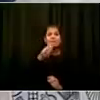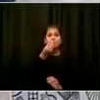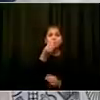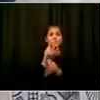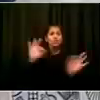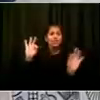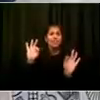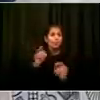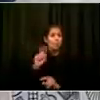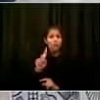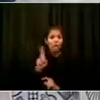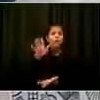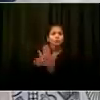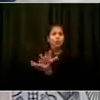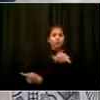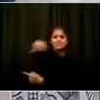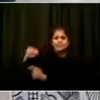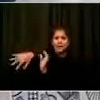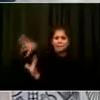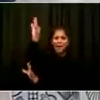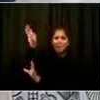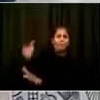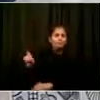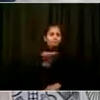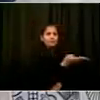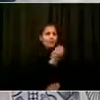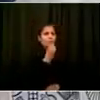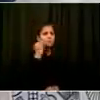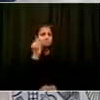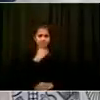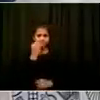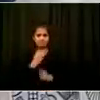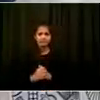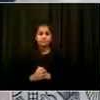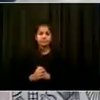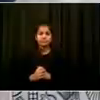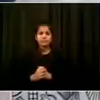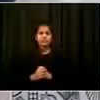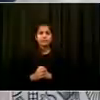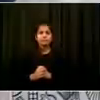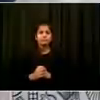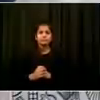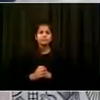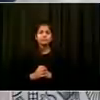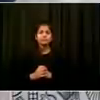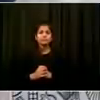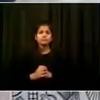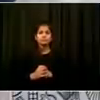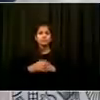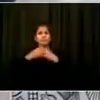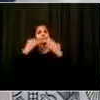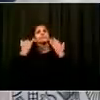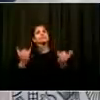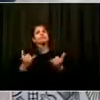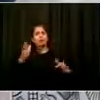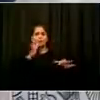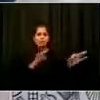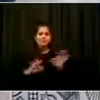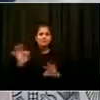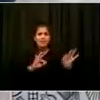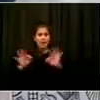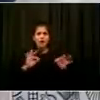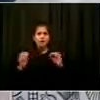the question of how we're going to respond to this crisis more broadly and how we're going to come back from it.